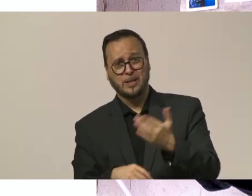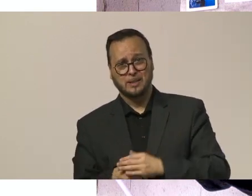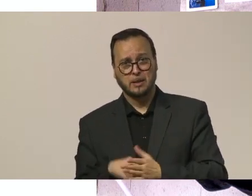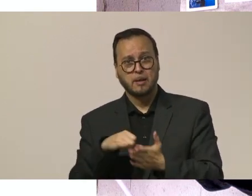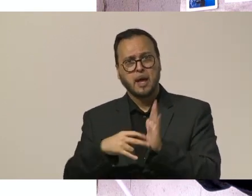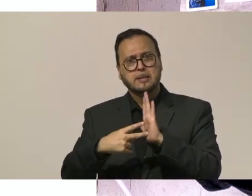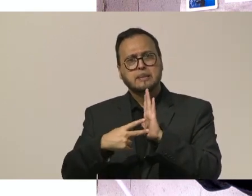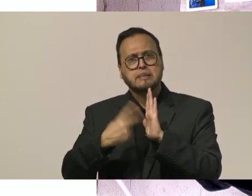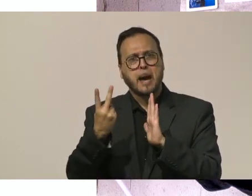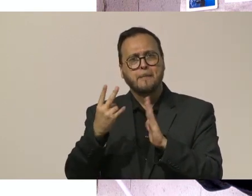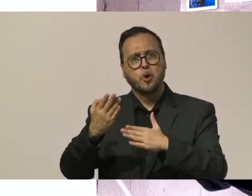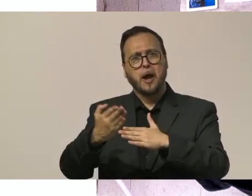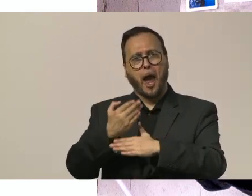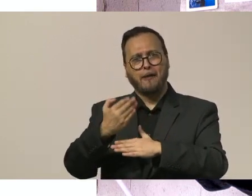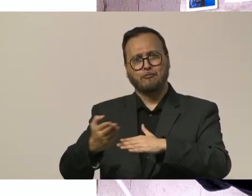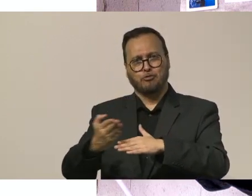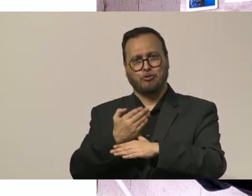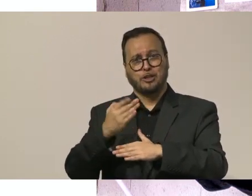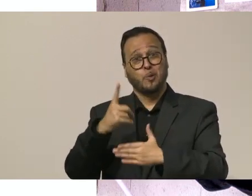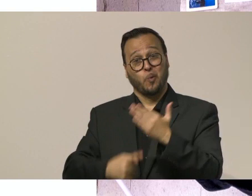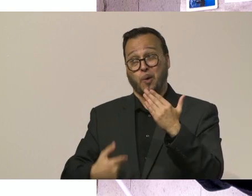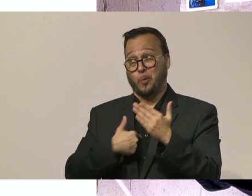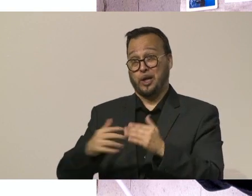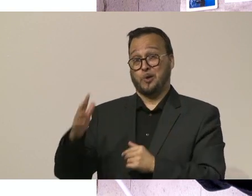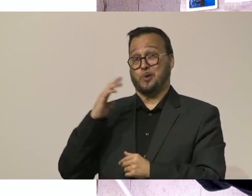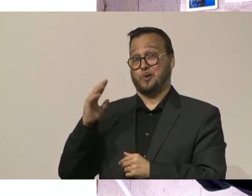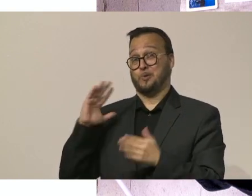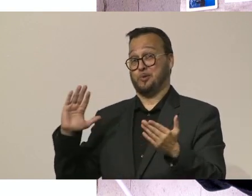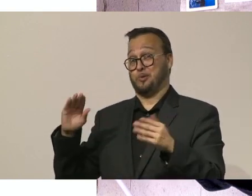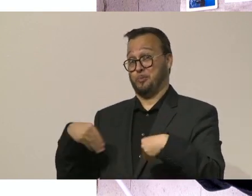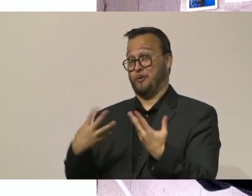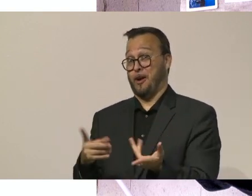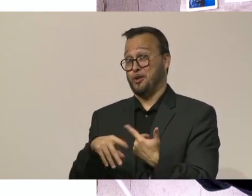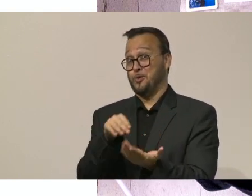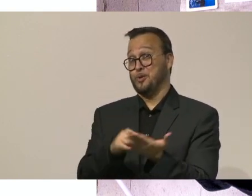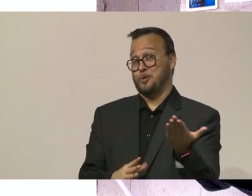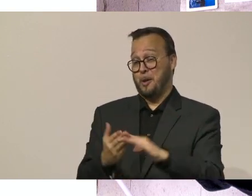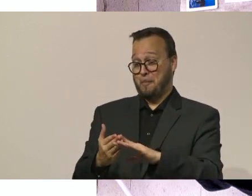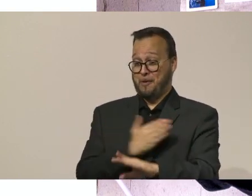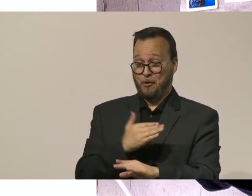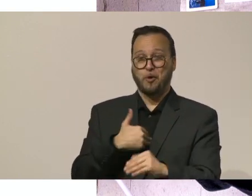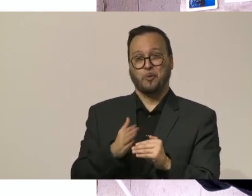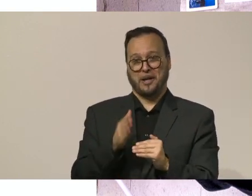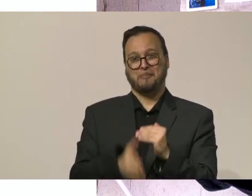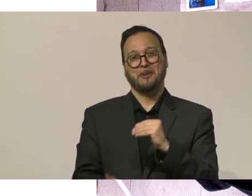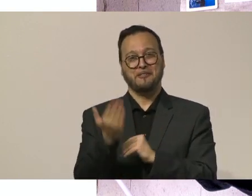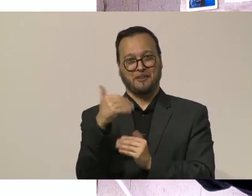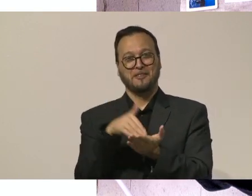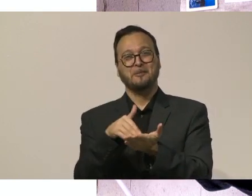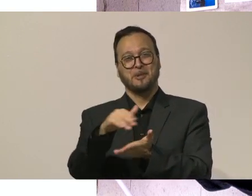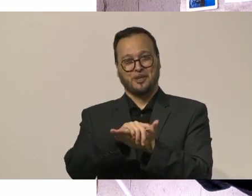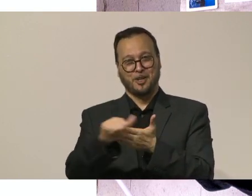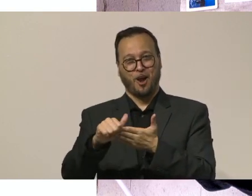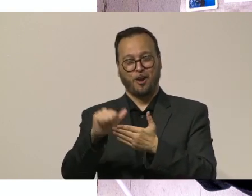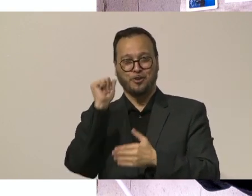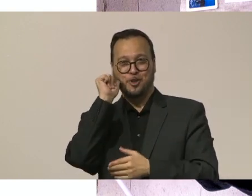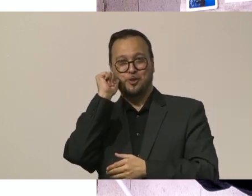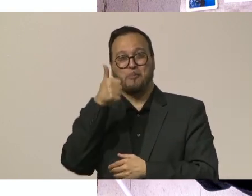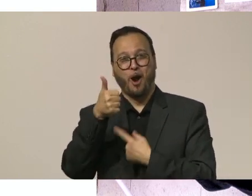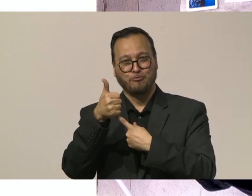double the average amount we used to provide to students before we completed the $15 million Tomorrow